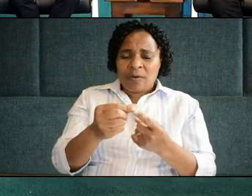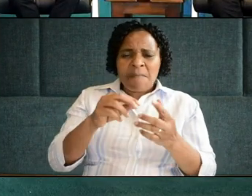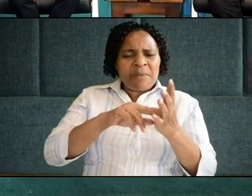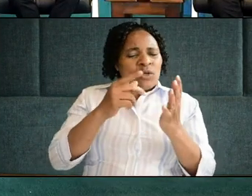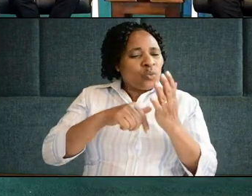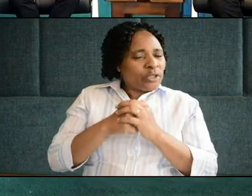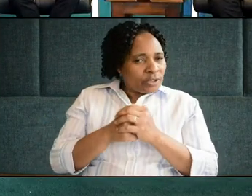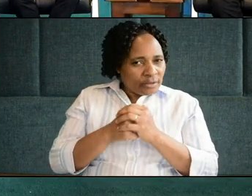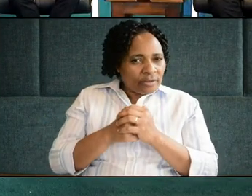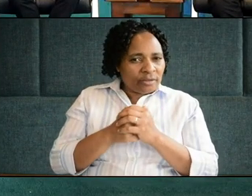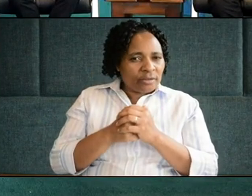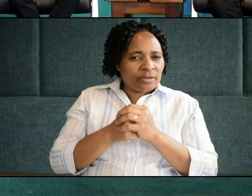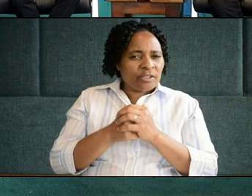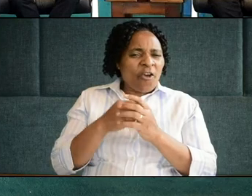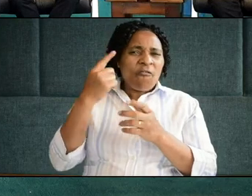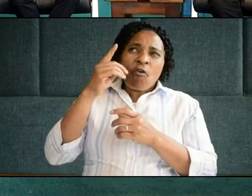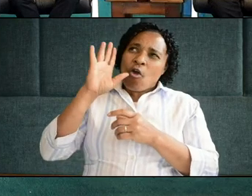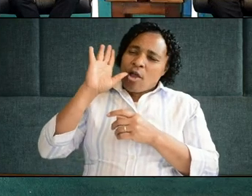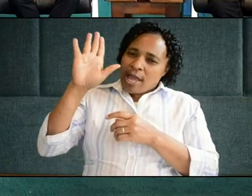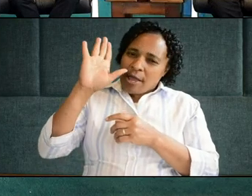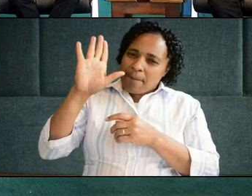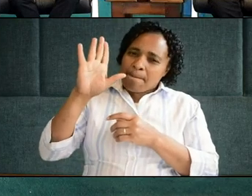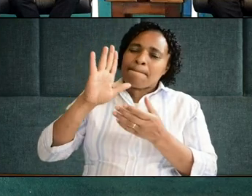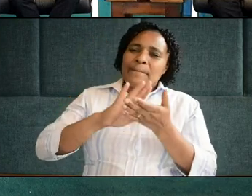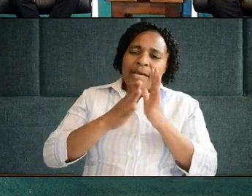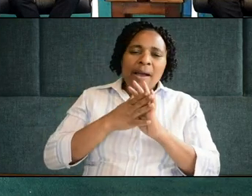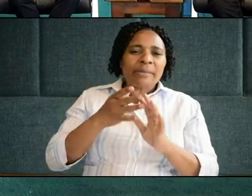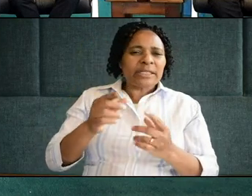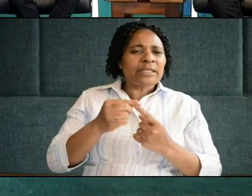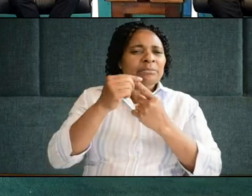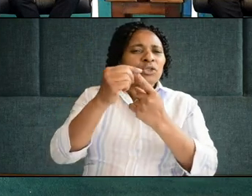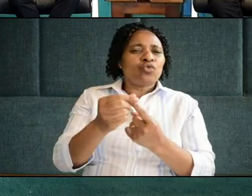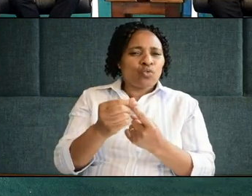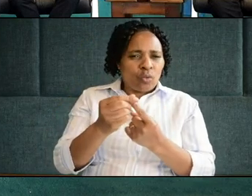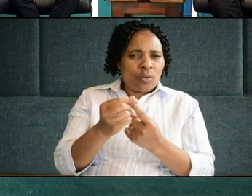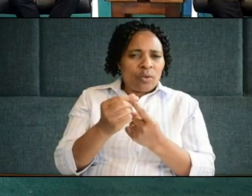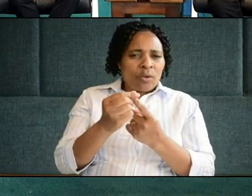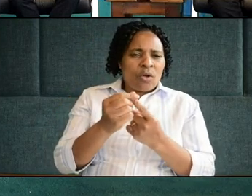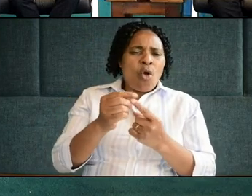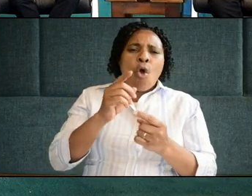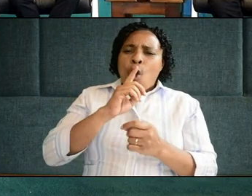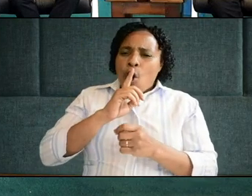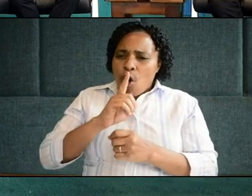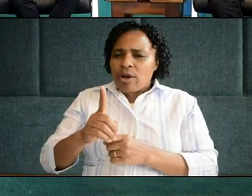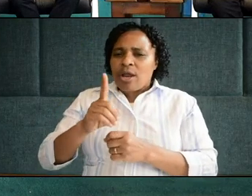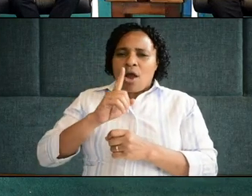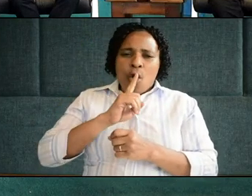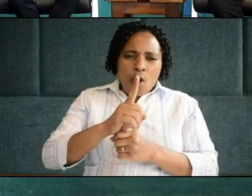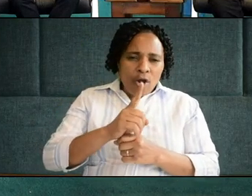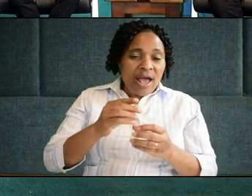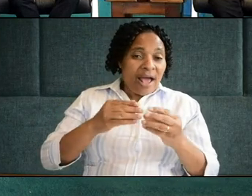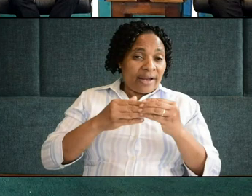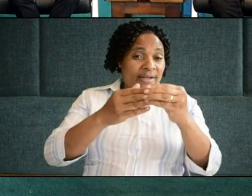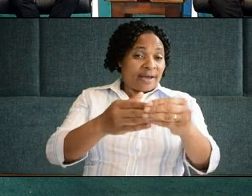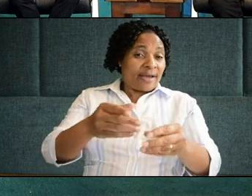that for him being explicit, he's trying to hold us and guide us from falling into